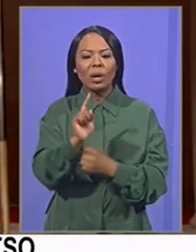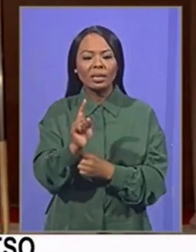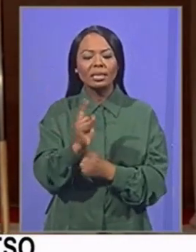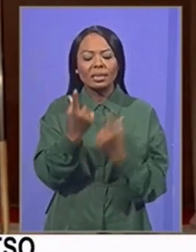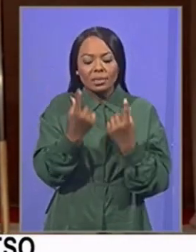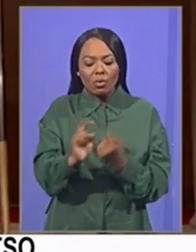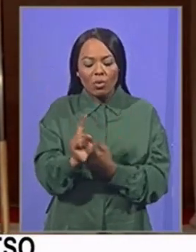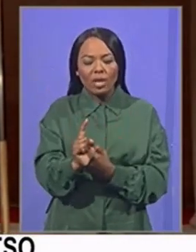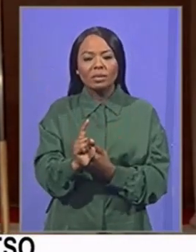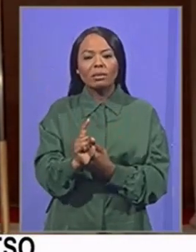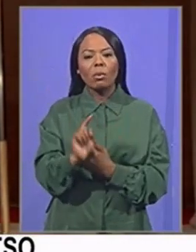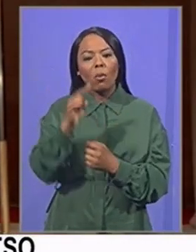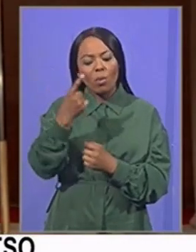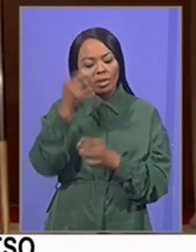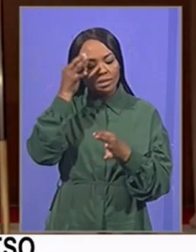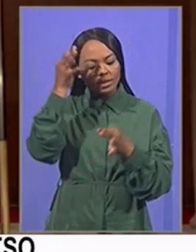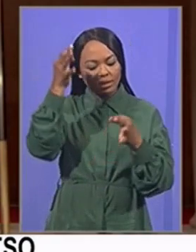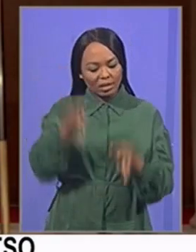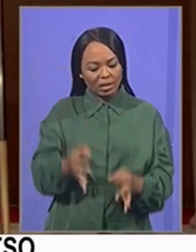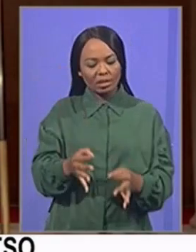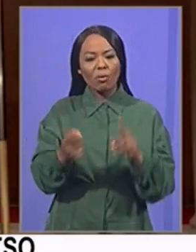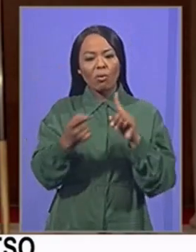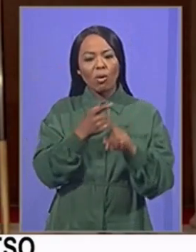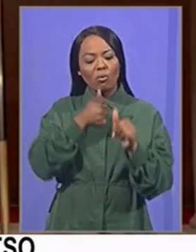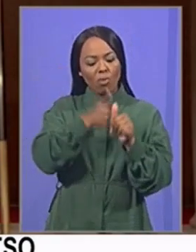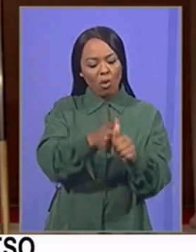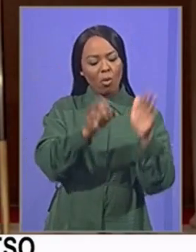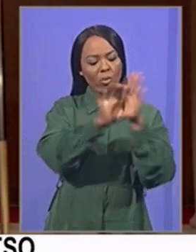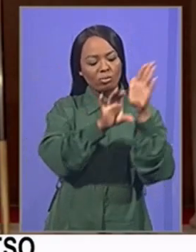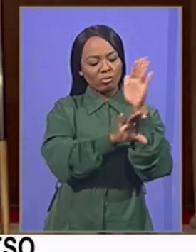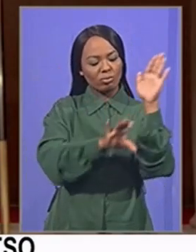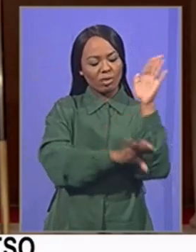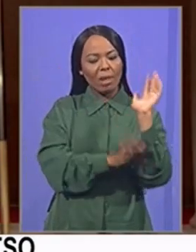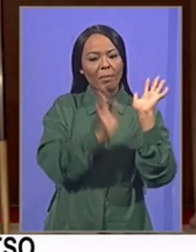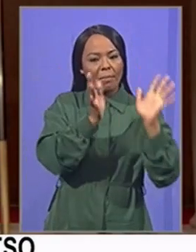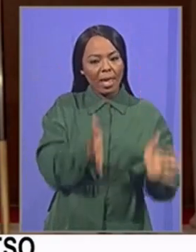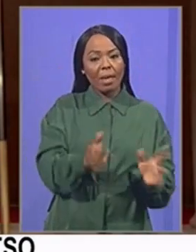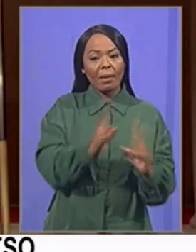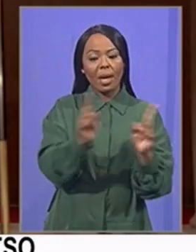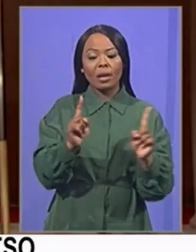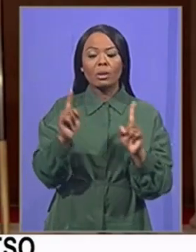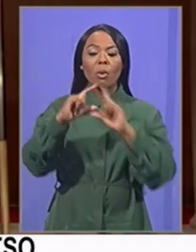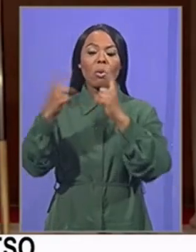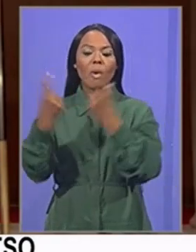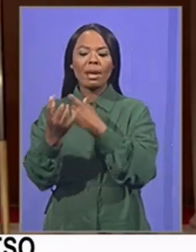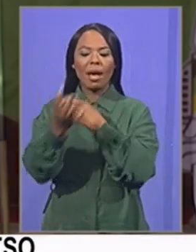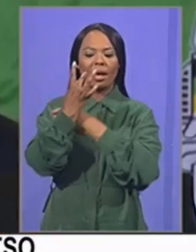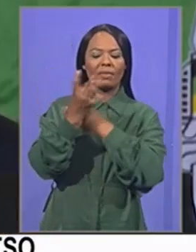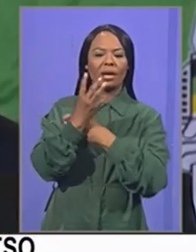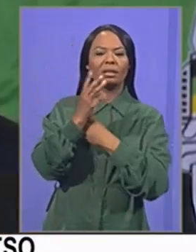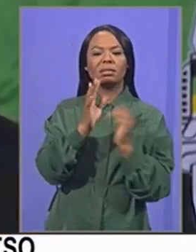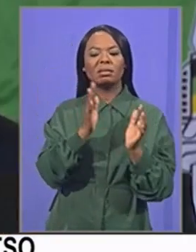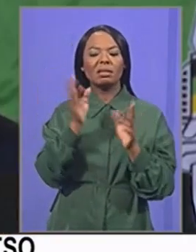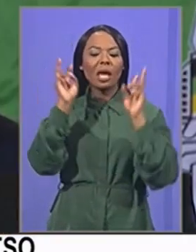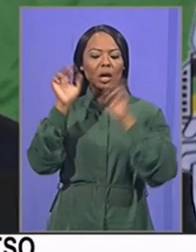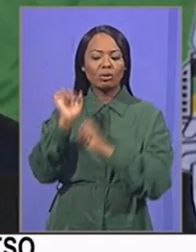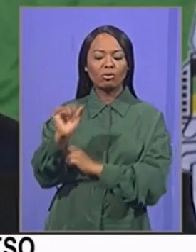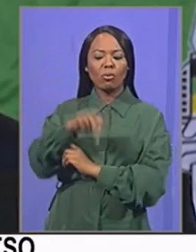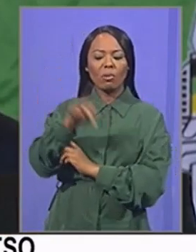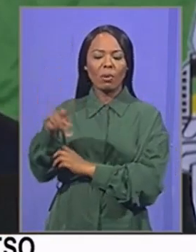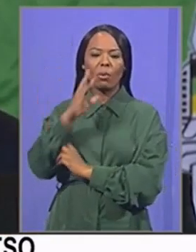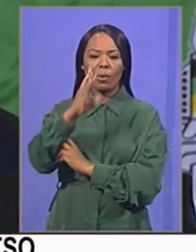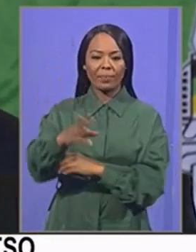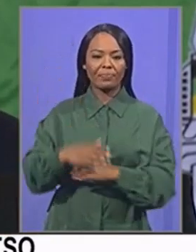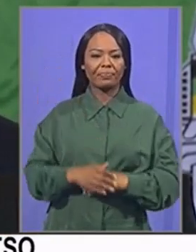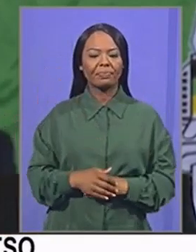side of the constitutional obligations, but we will be advised by the committee when that time comes. Makwenya o tsweletse